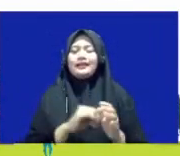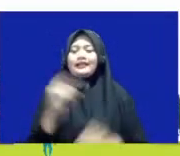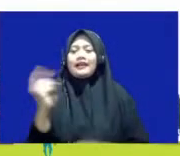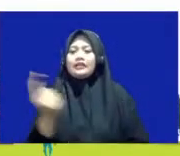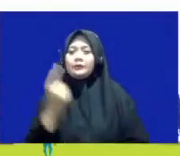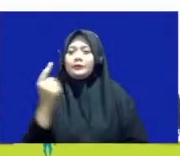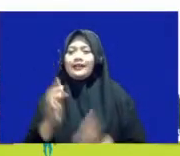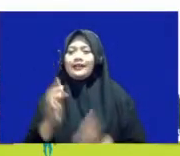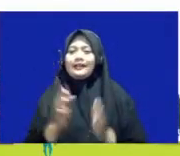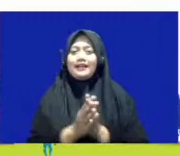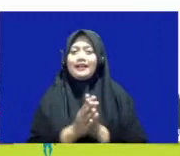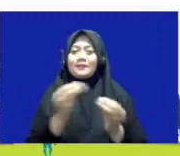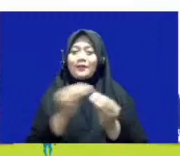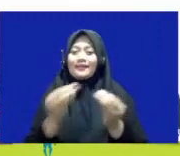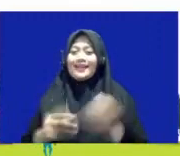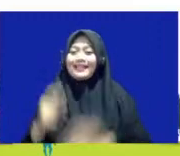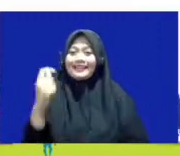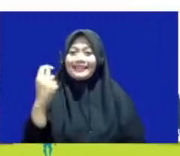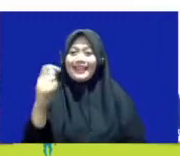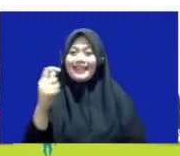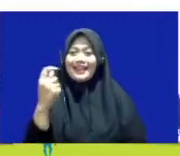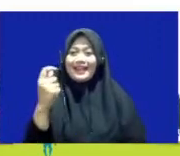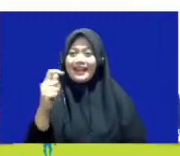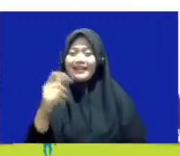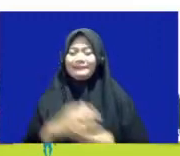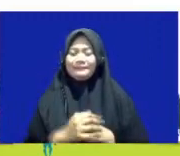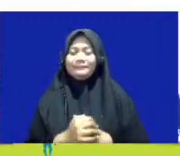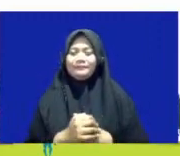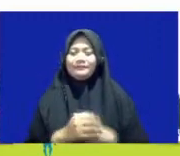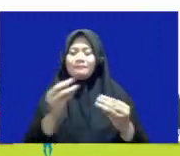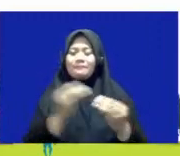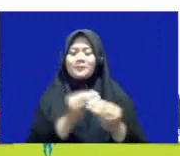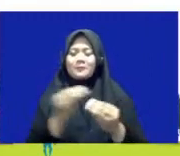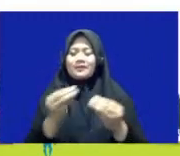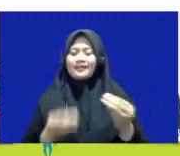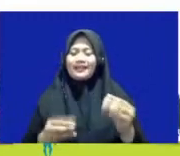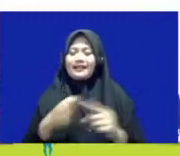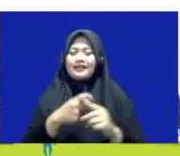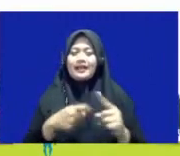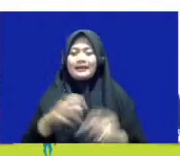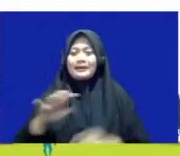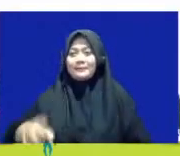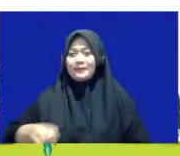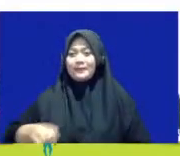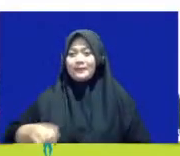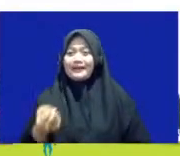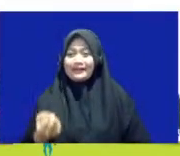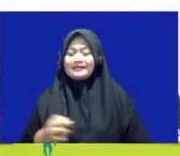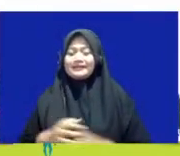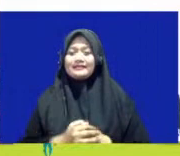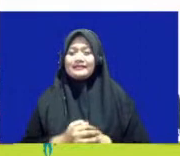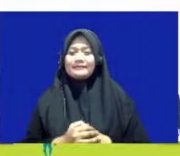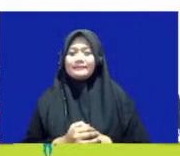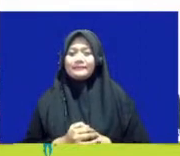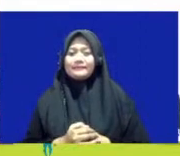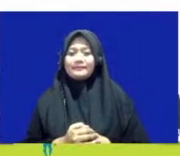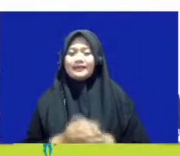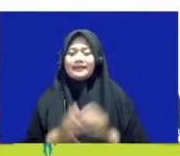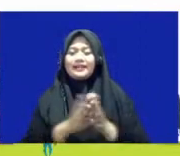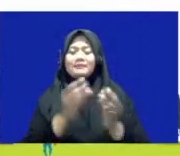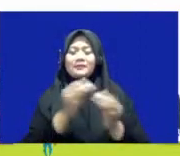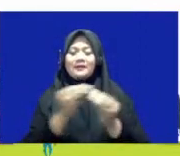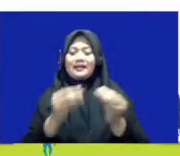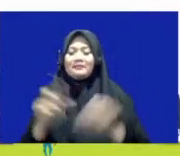representatives from Bangladesh and Indonesia government and WFP, I